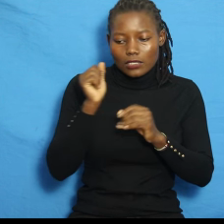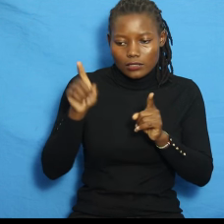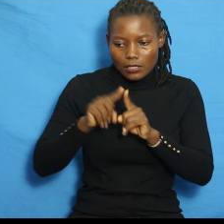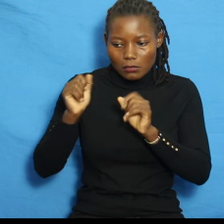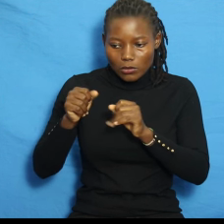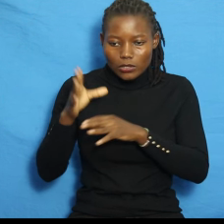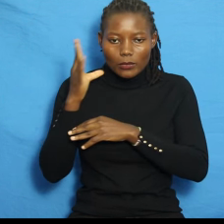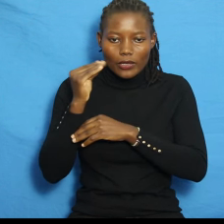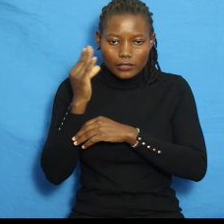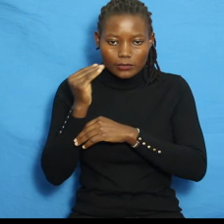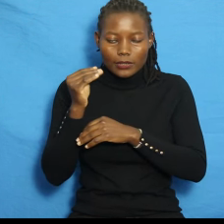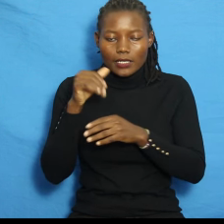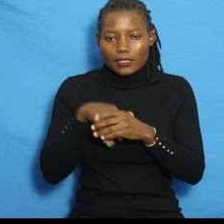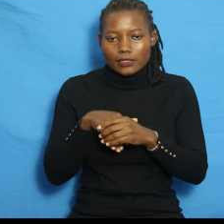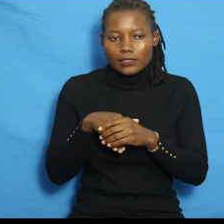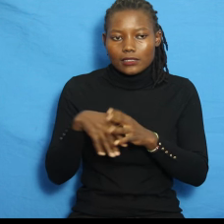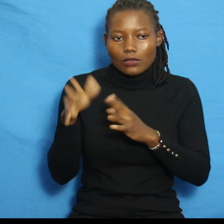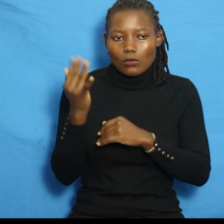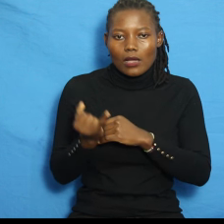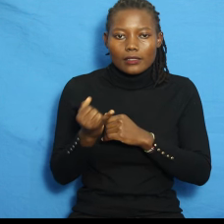experience them in, because